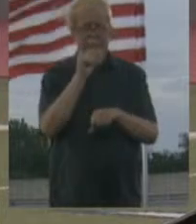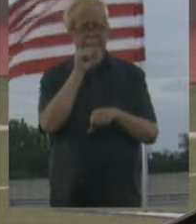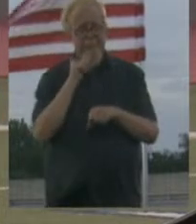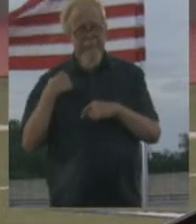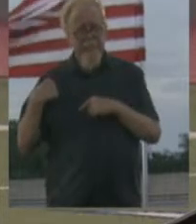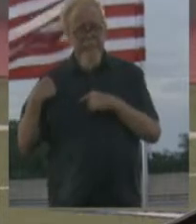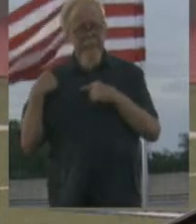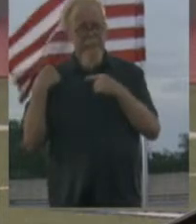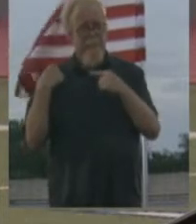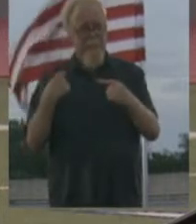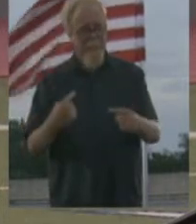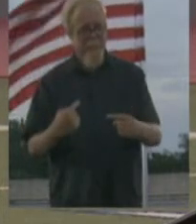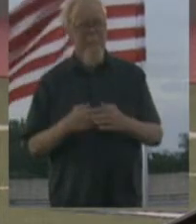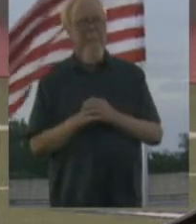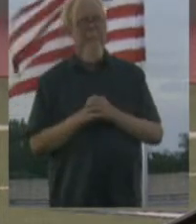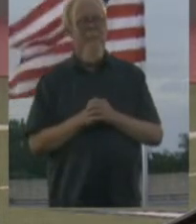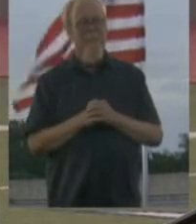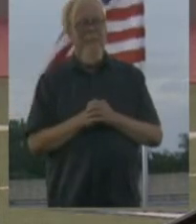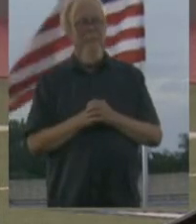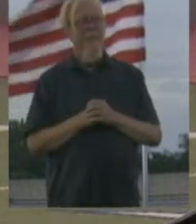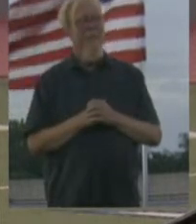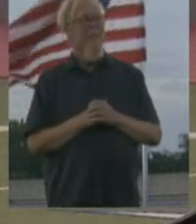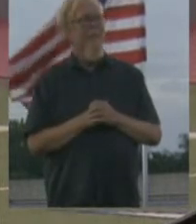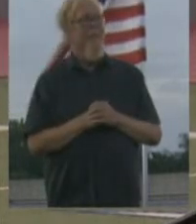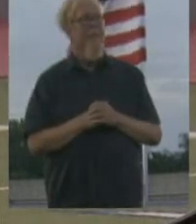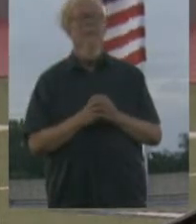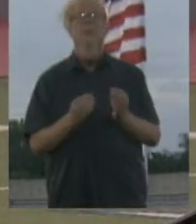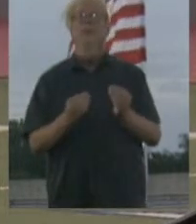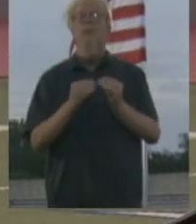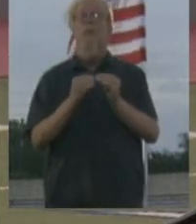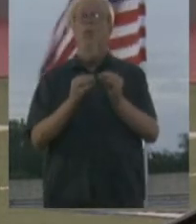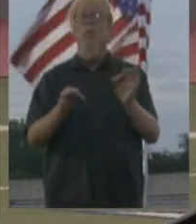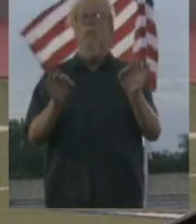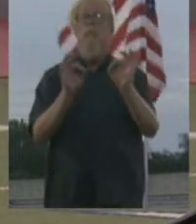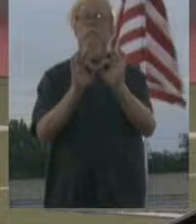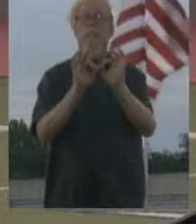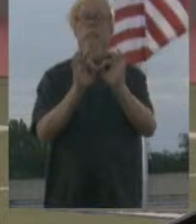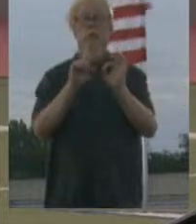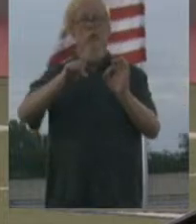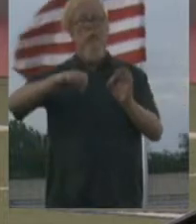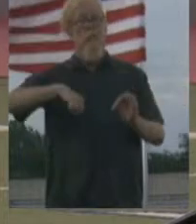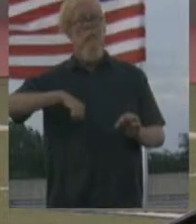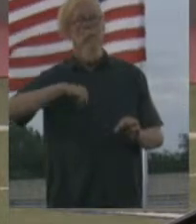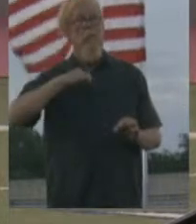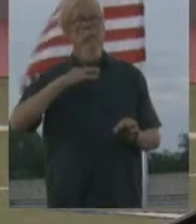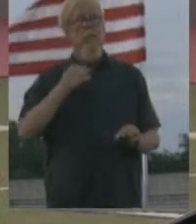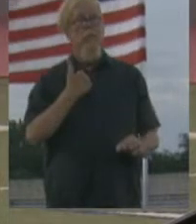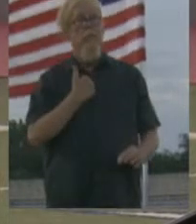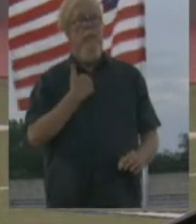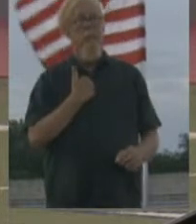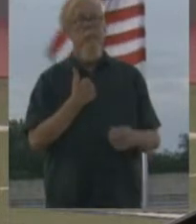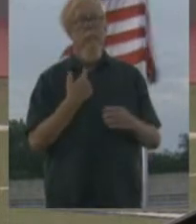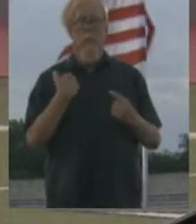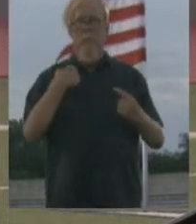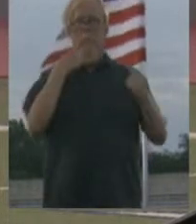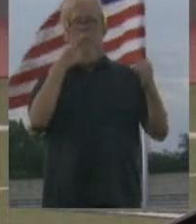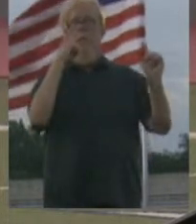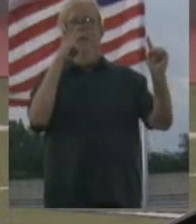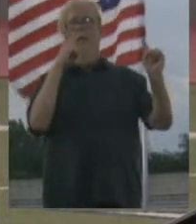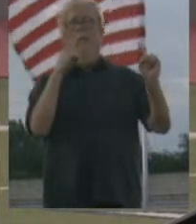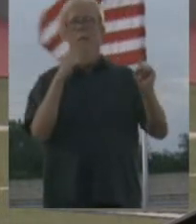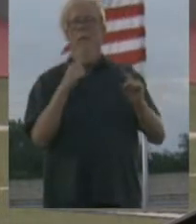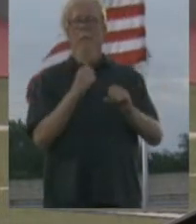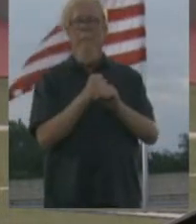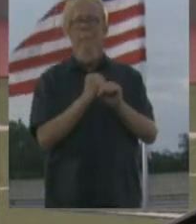displayed over these past few years. More importantly, we should be proud of ourselves. We made it. You can let out